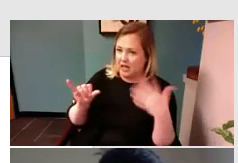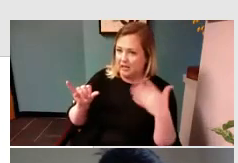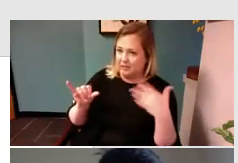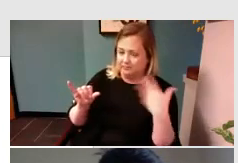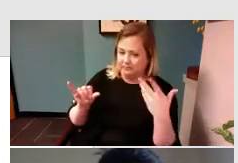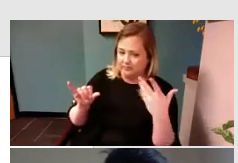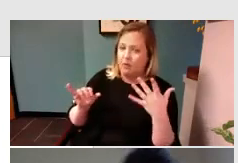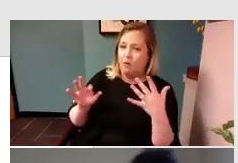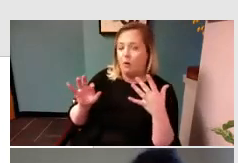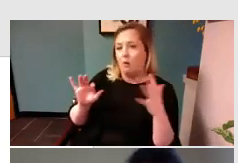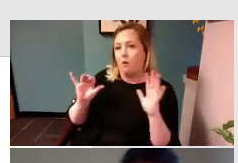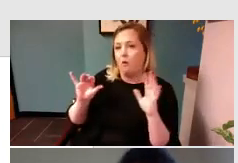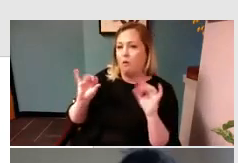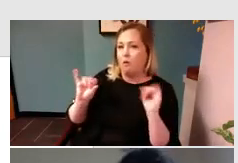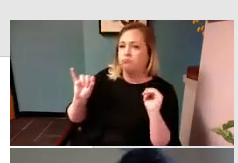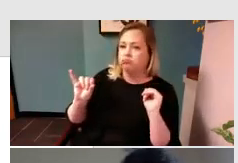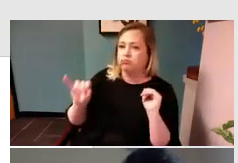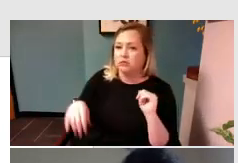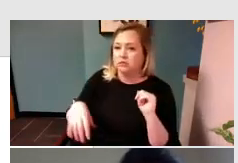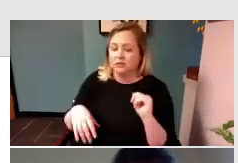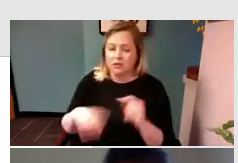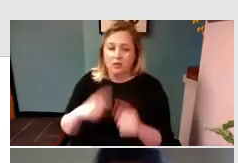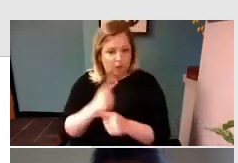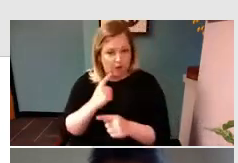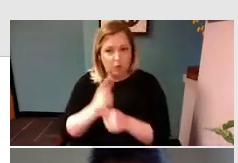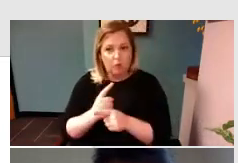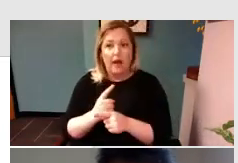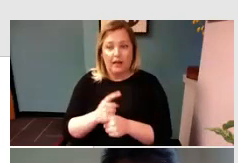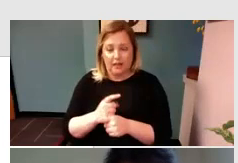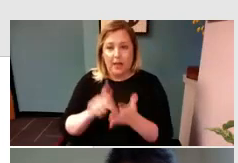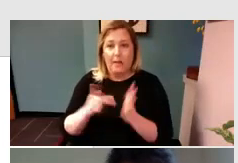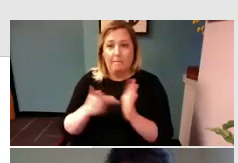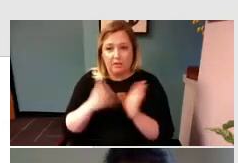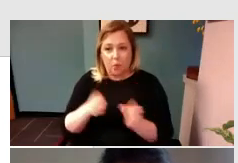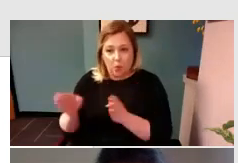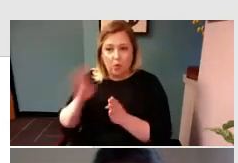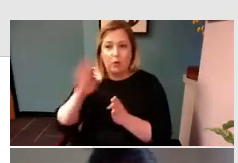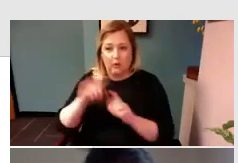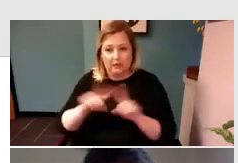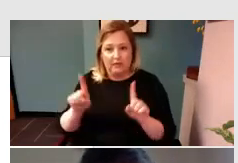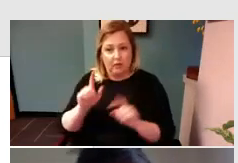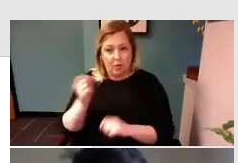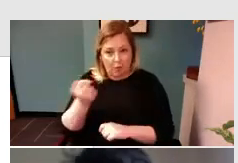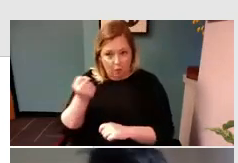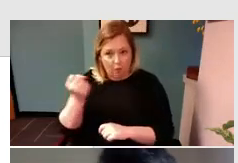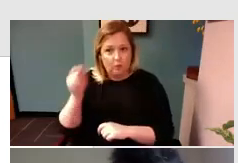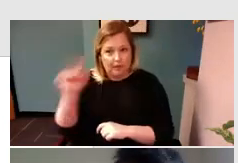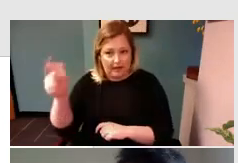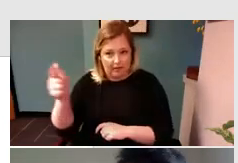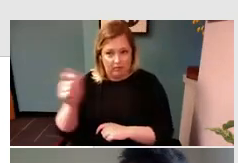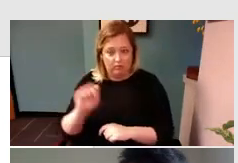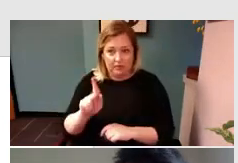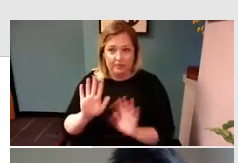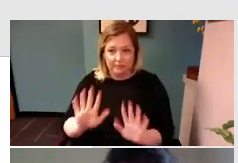yeah, yeah, right, yeah. the ordering would, I will come to that particular example. Just give me one second. Okay, so now let's talk